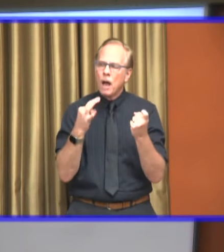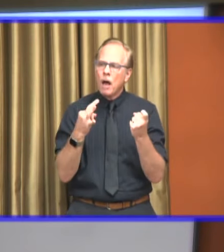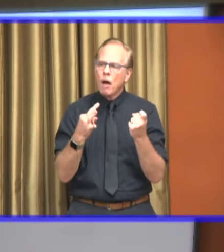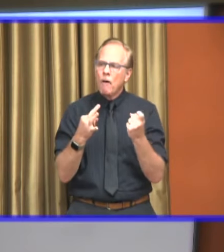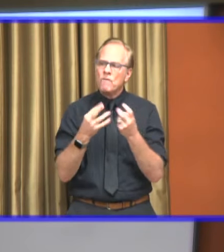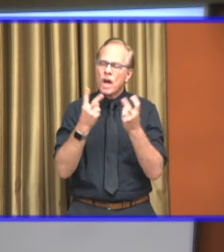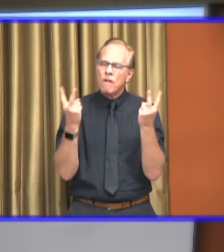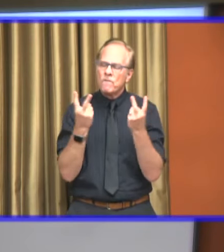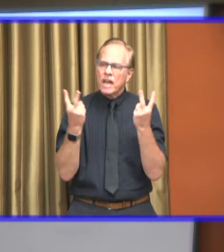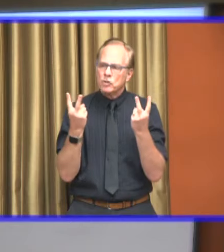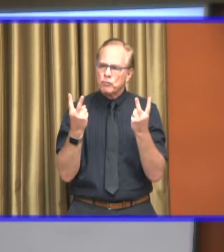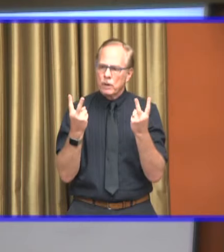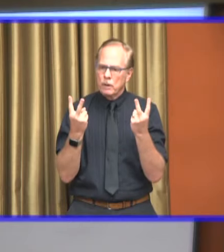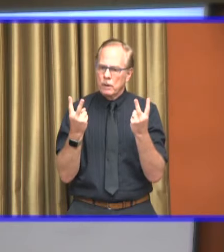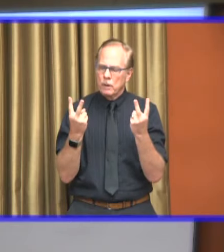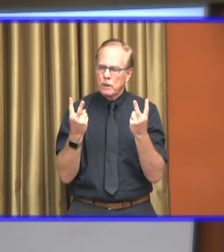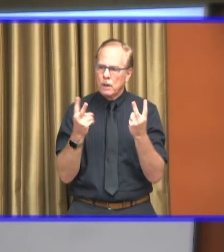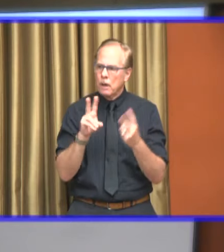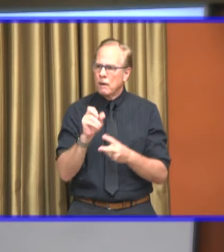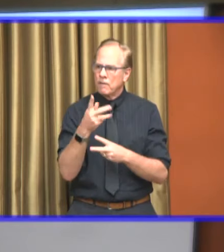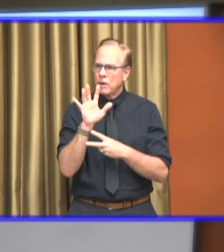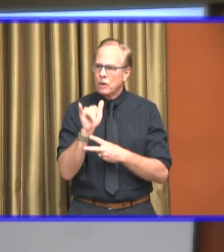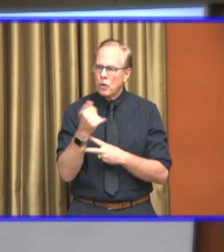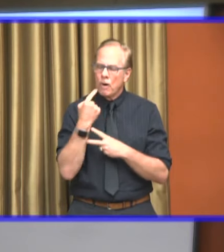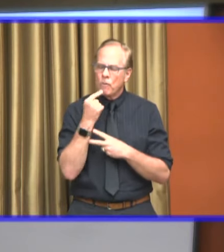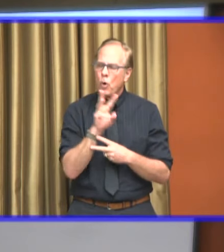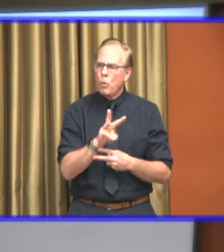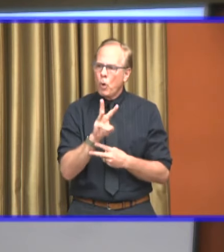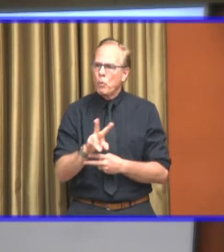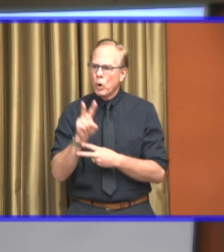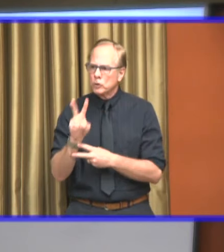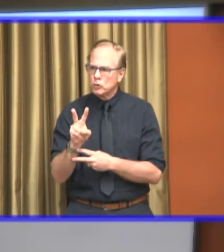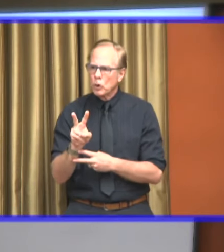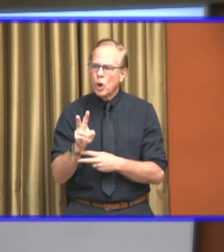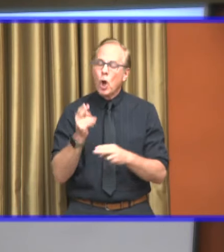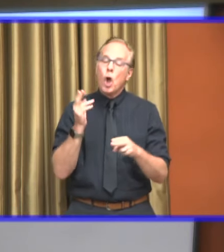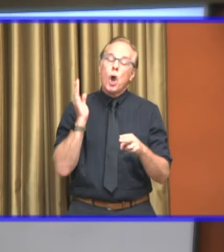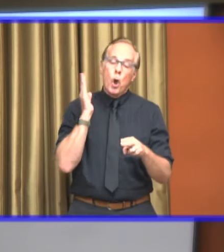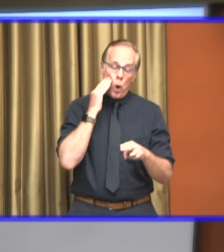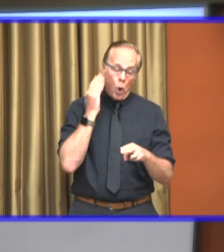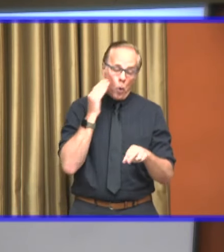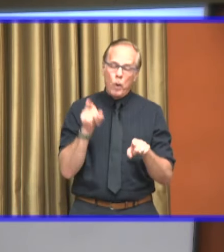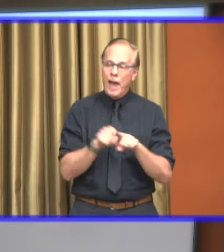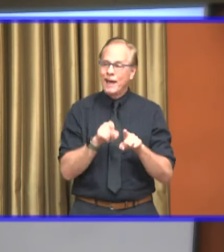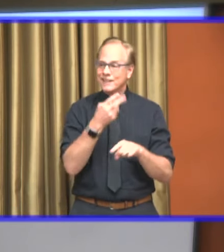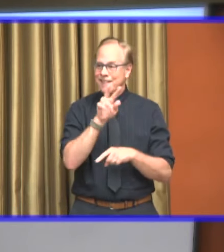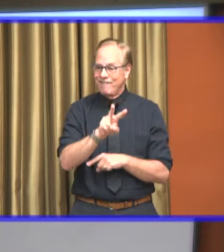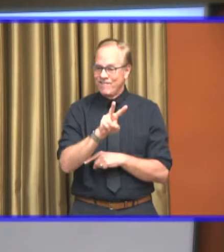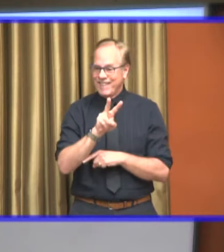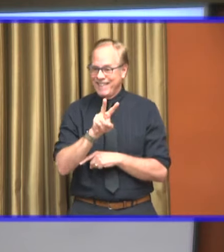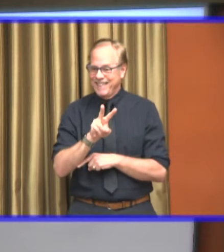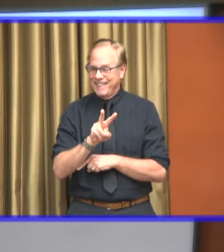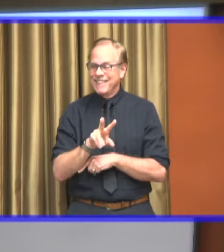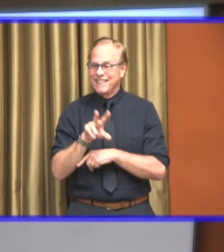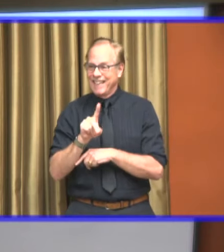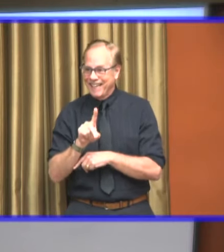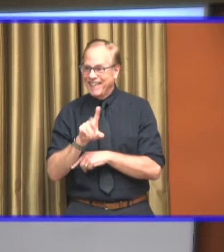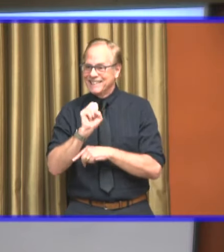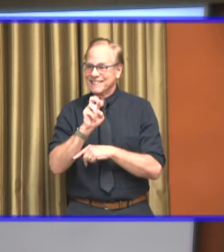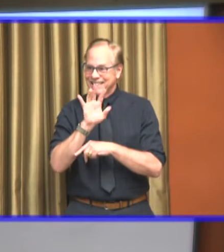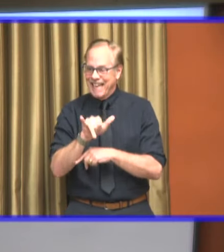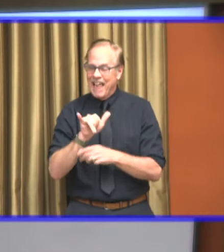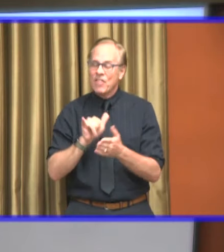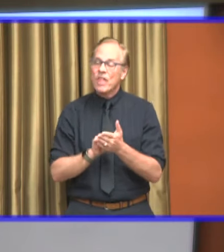victory in Europe during World War II, known as VE Day, which will be May 8th of this